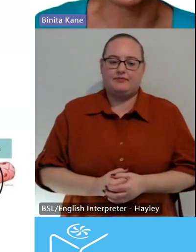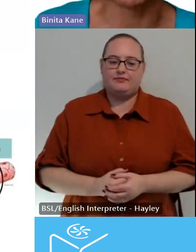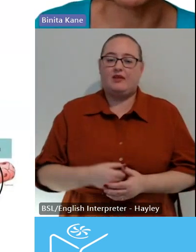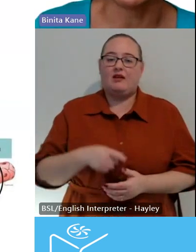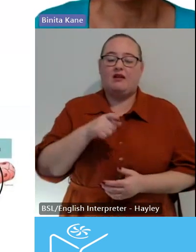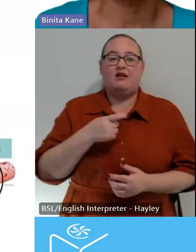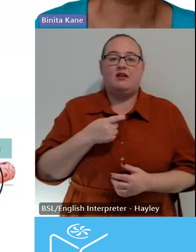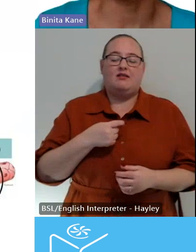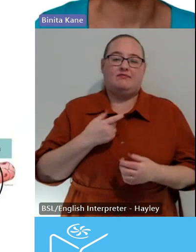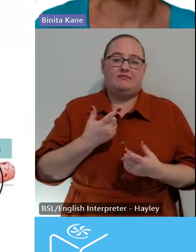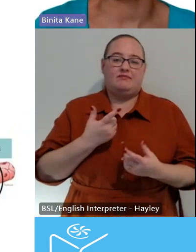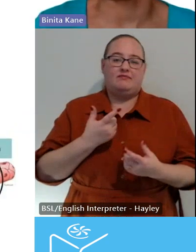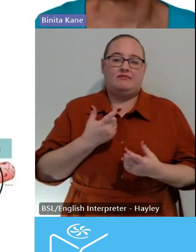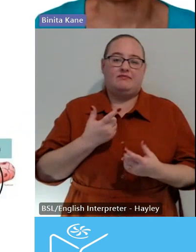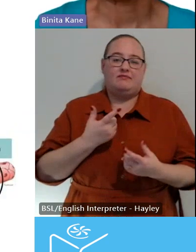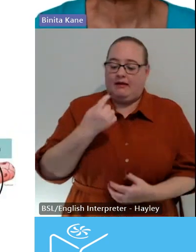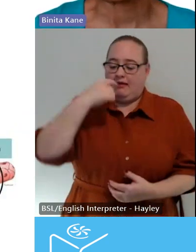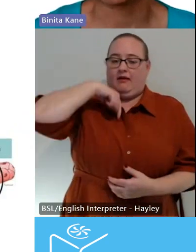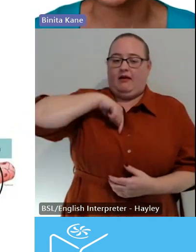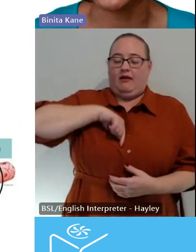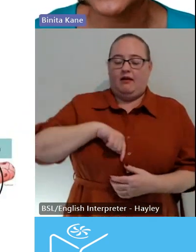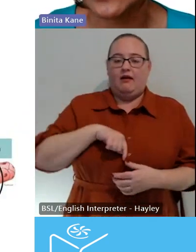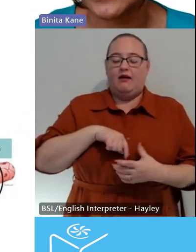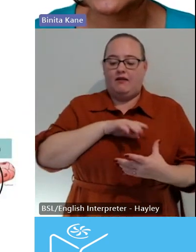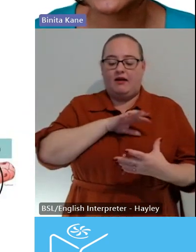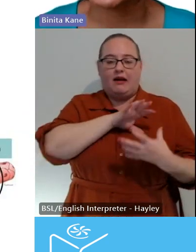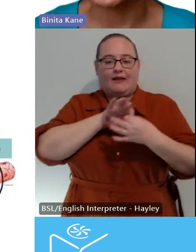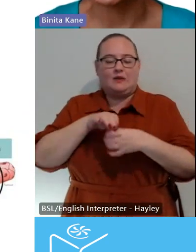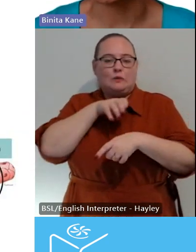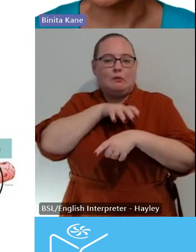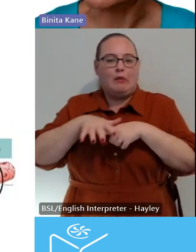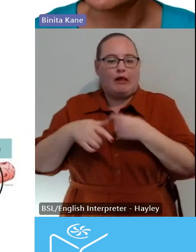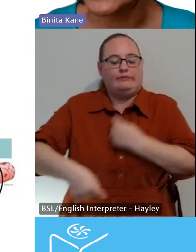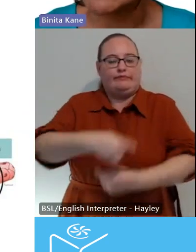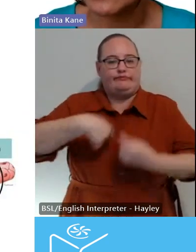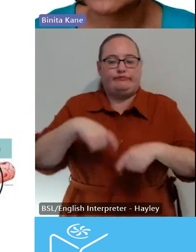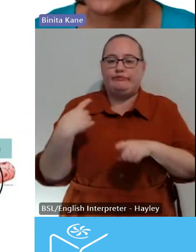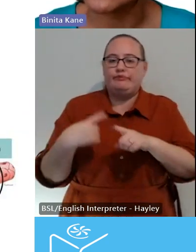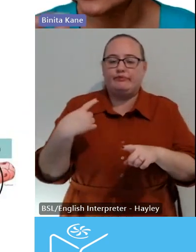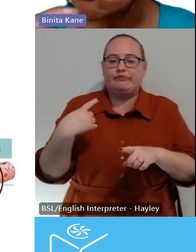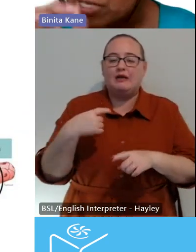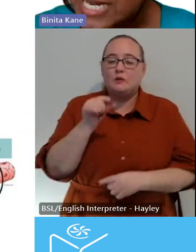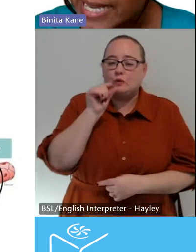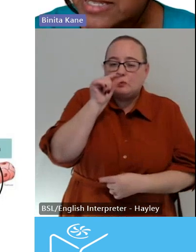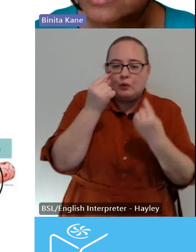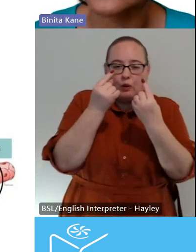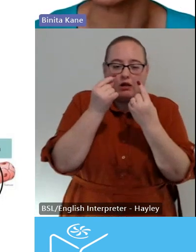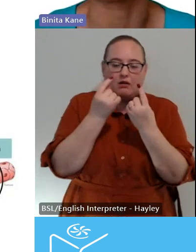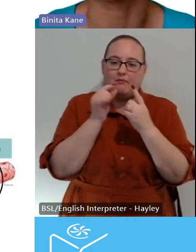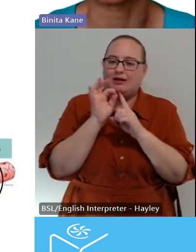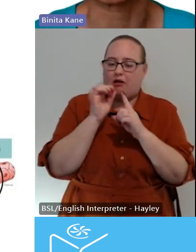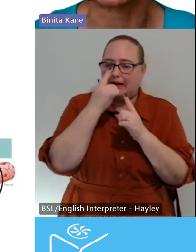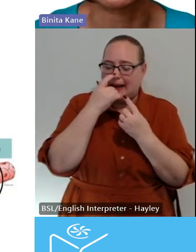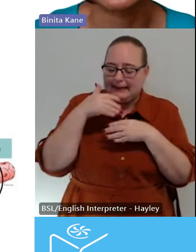into our bloodstream through both the upper airway and the lower airways, particularly those ultrafine particles, and they can really get into the